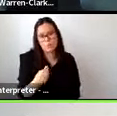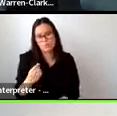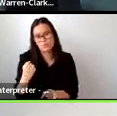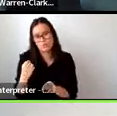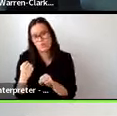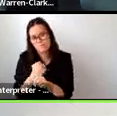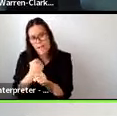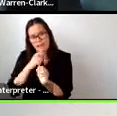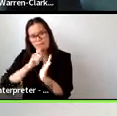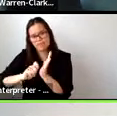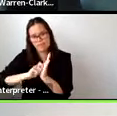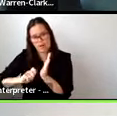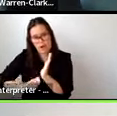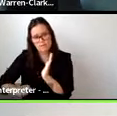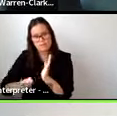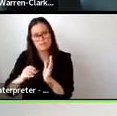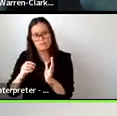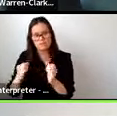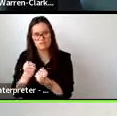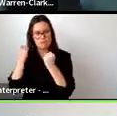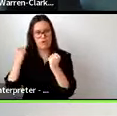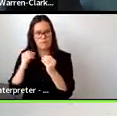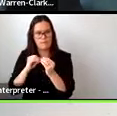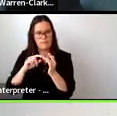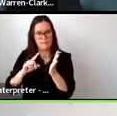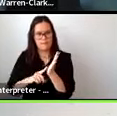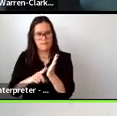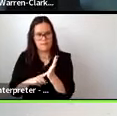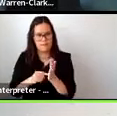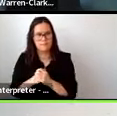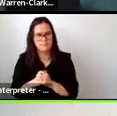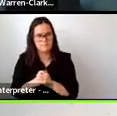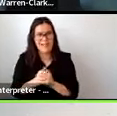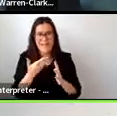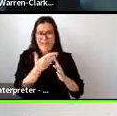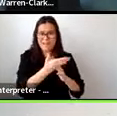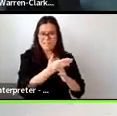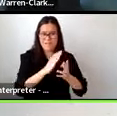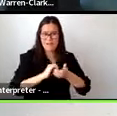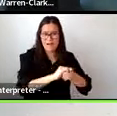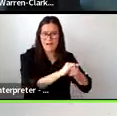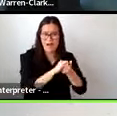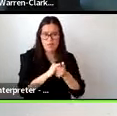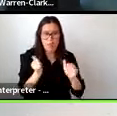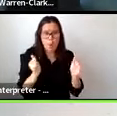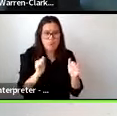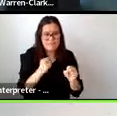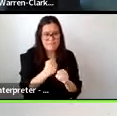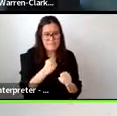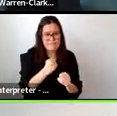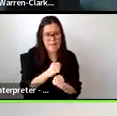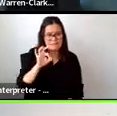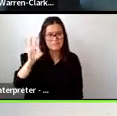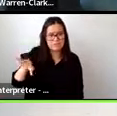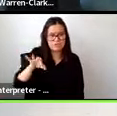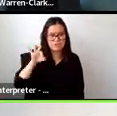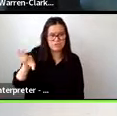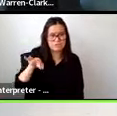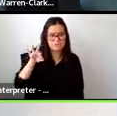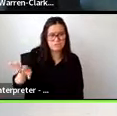most of the key principles which the Access Alliance have suggested. And again,